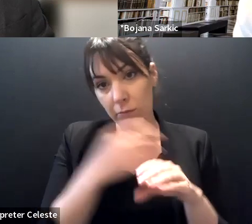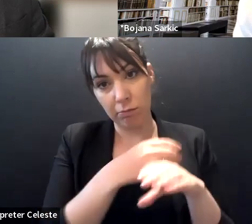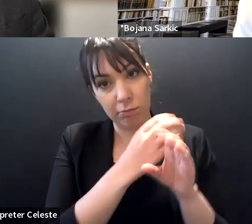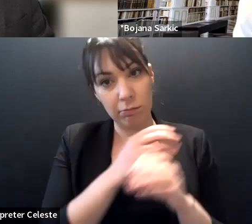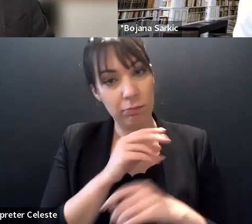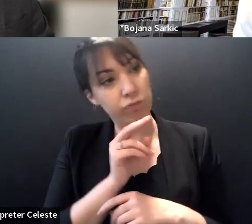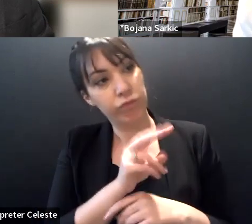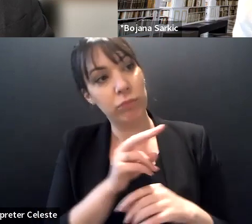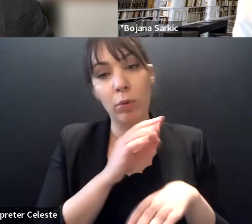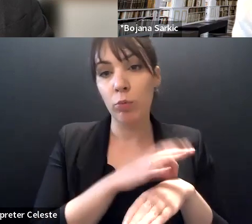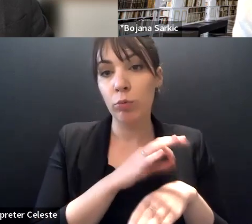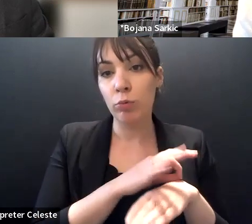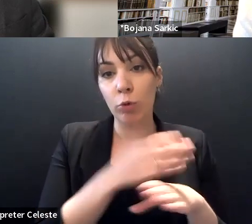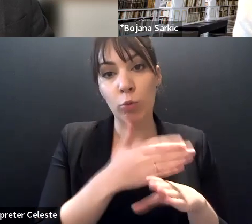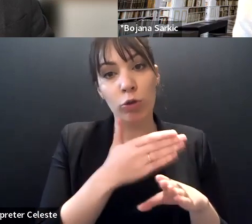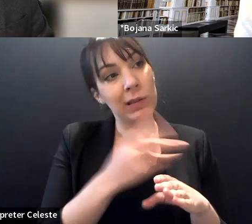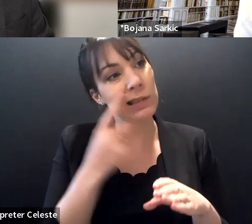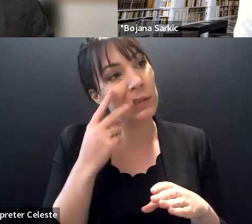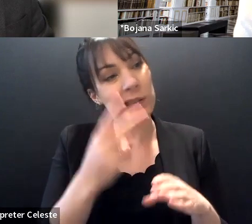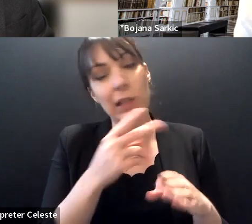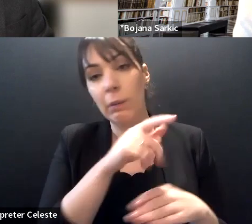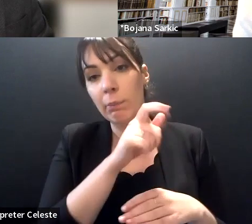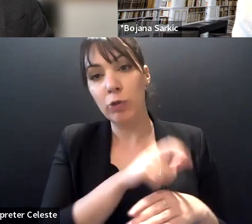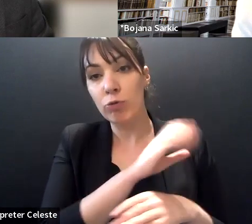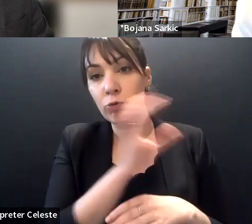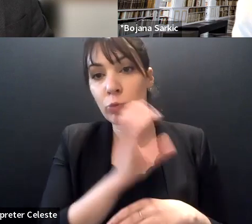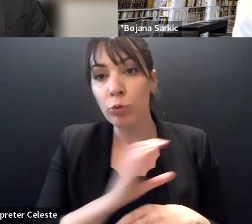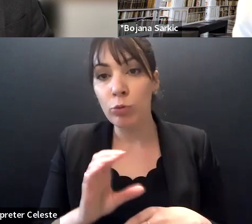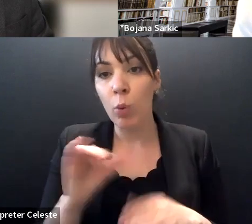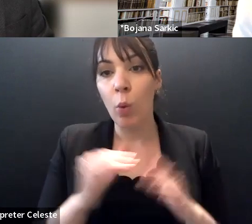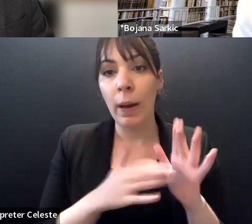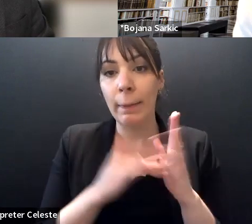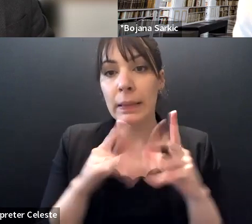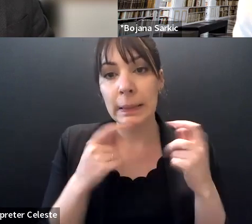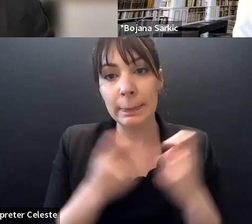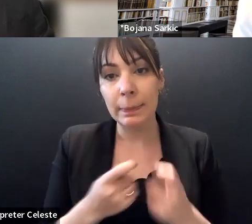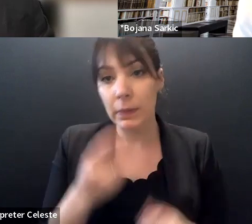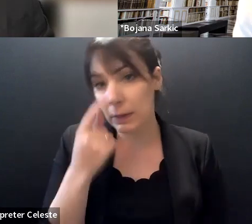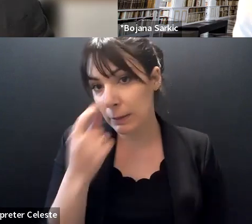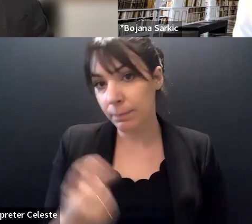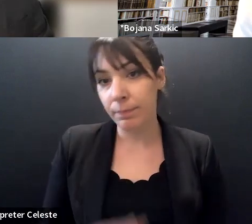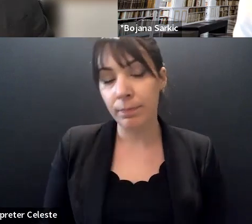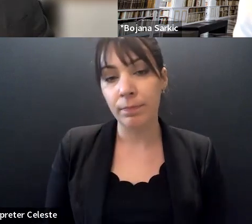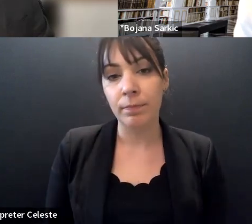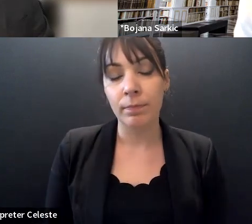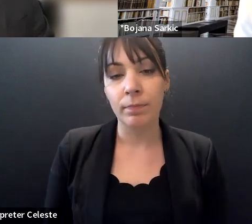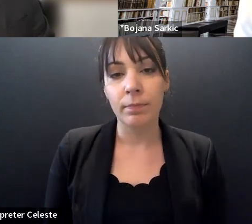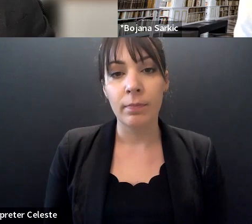digital technology and see patients in a Zoom or Teams type of fashion. So that's an